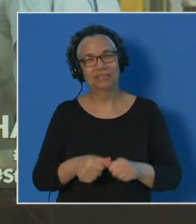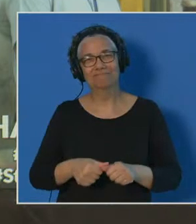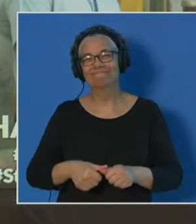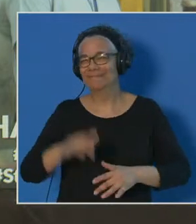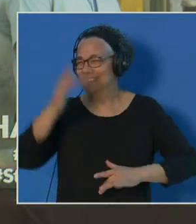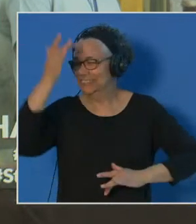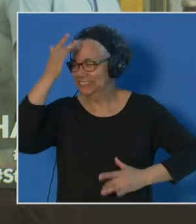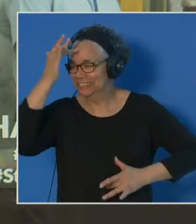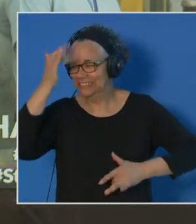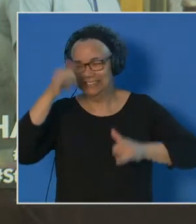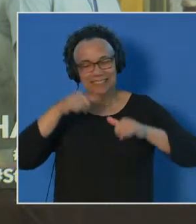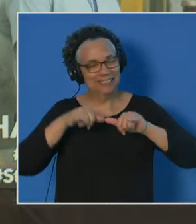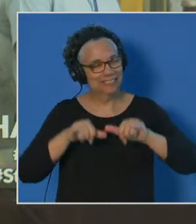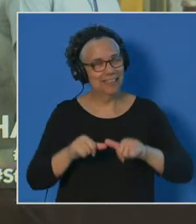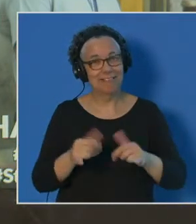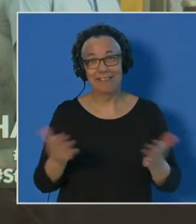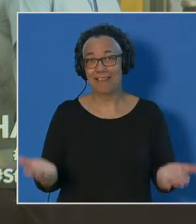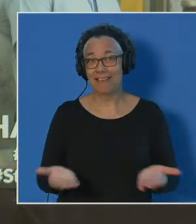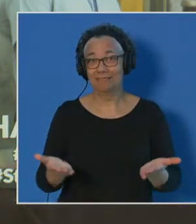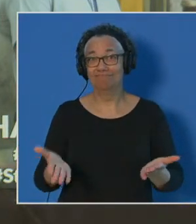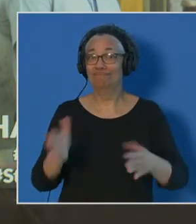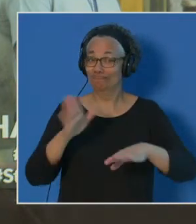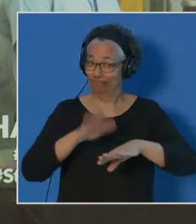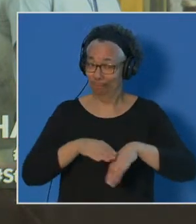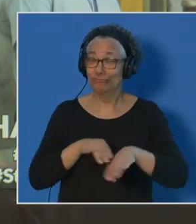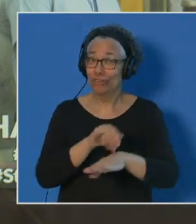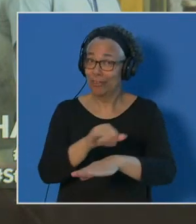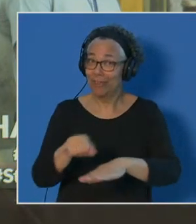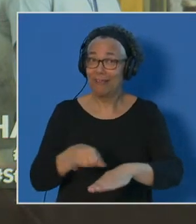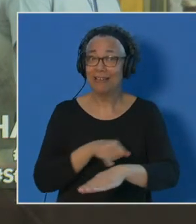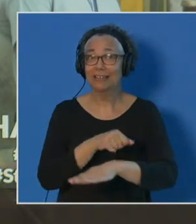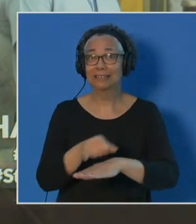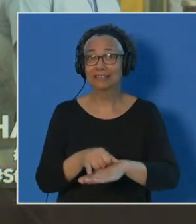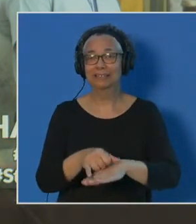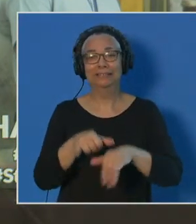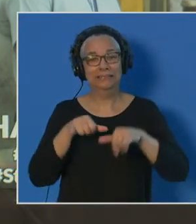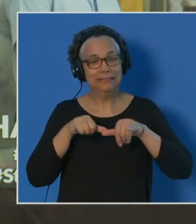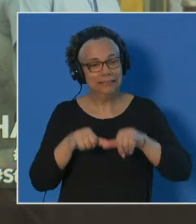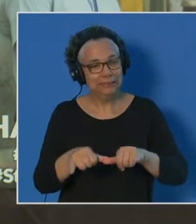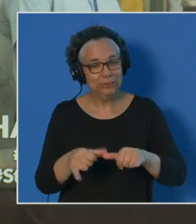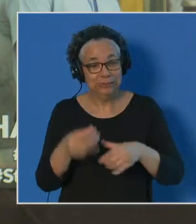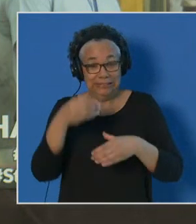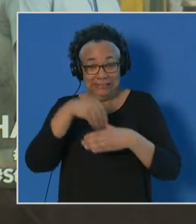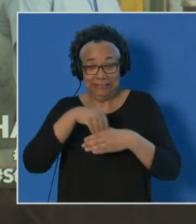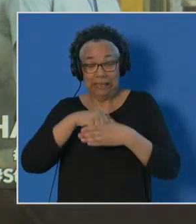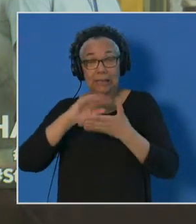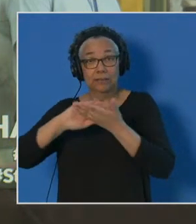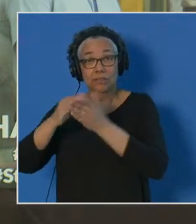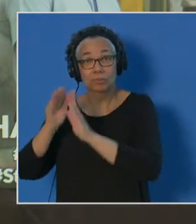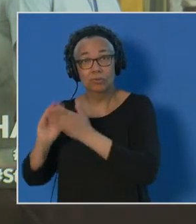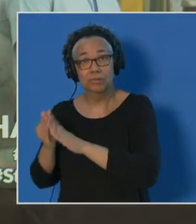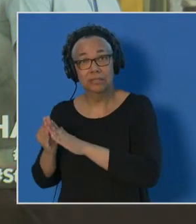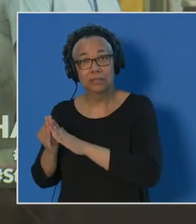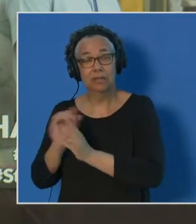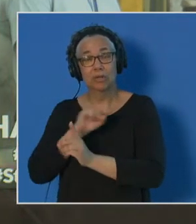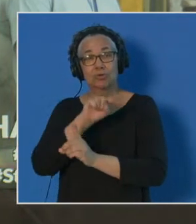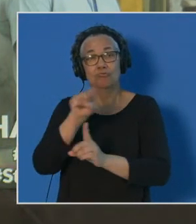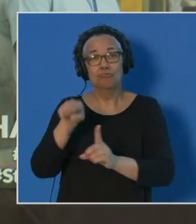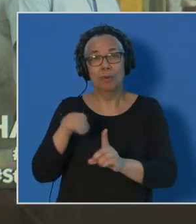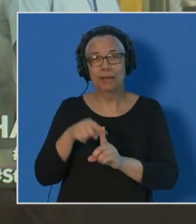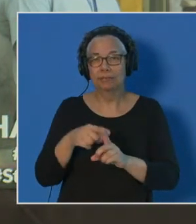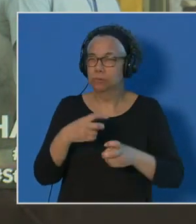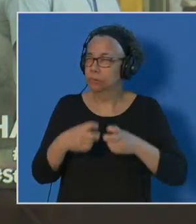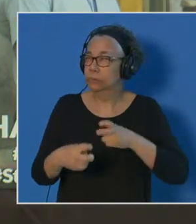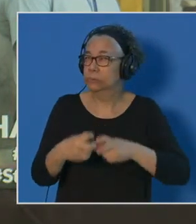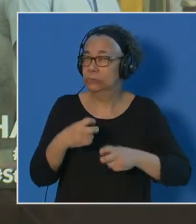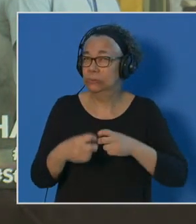still here. This virus is still on our shores. This virus is still circulating inside of our community. Certainly when we have an issue